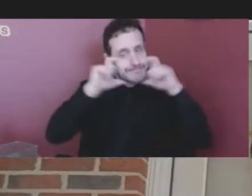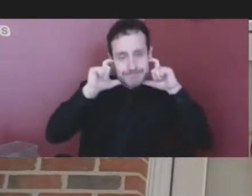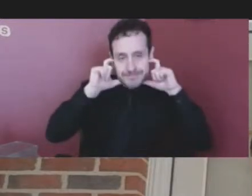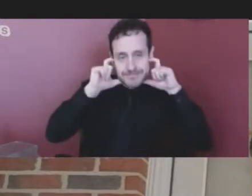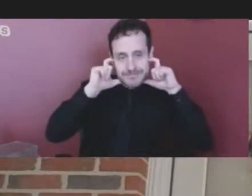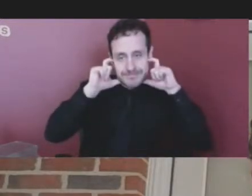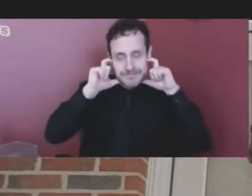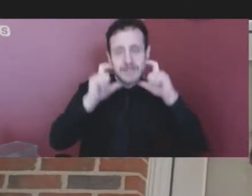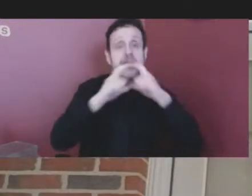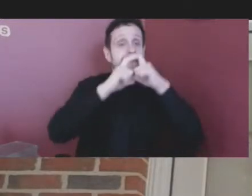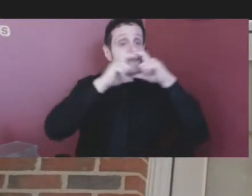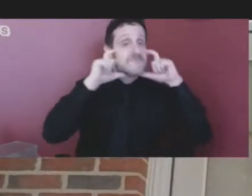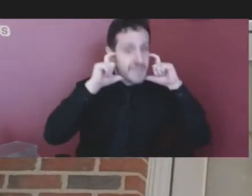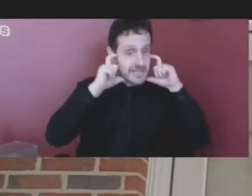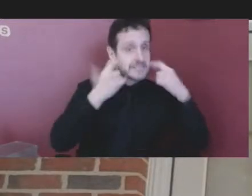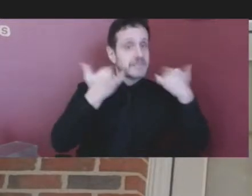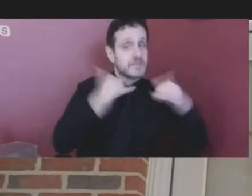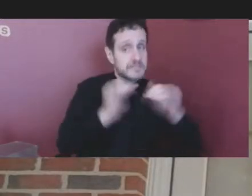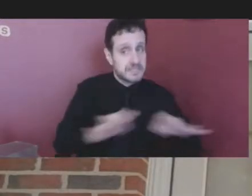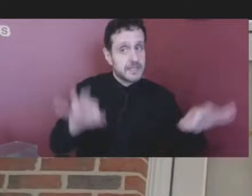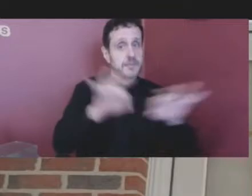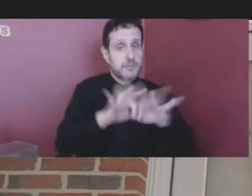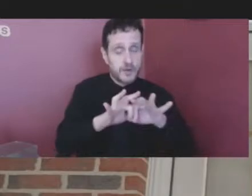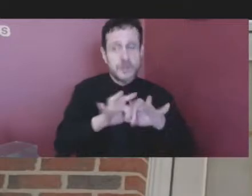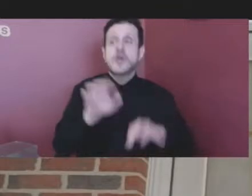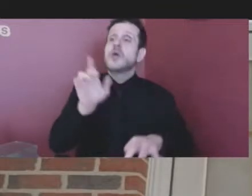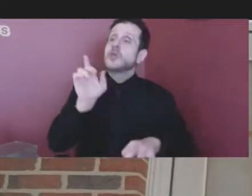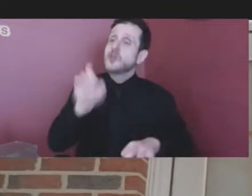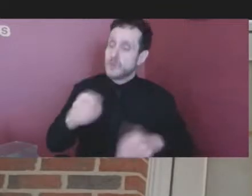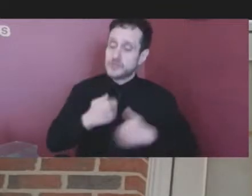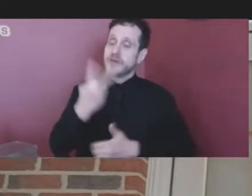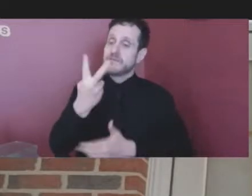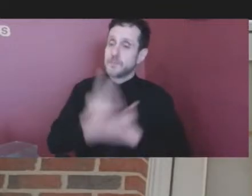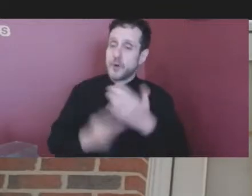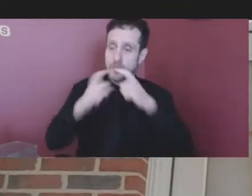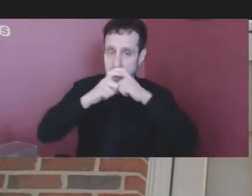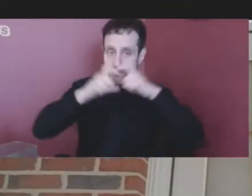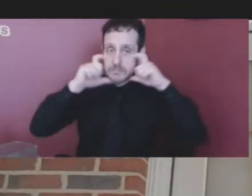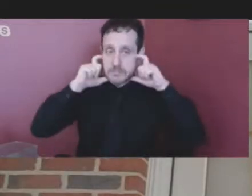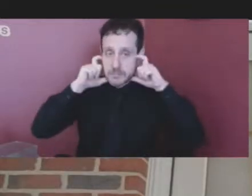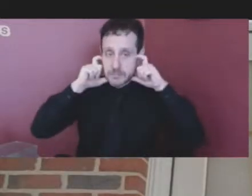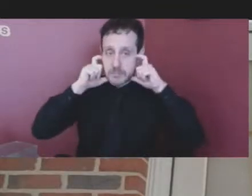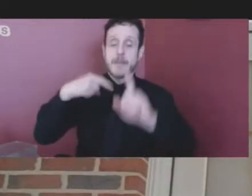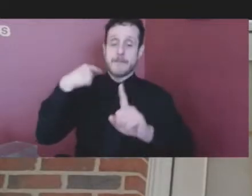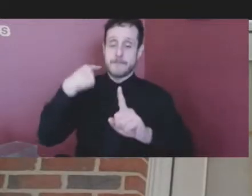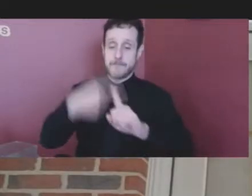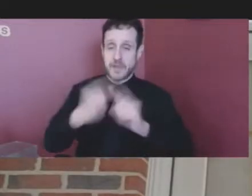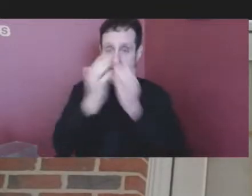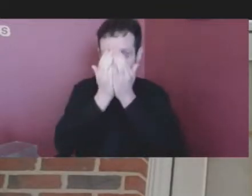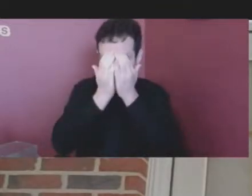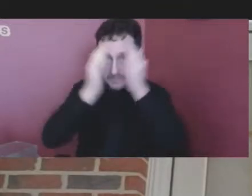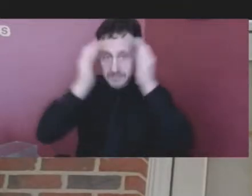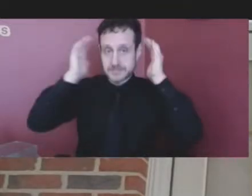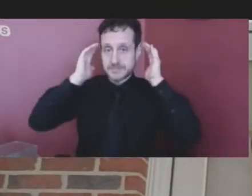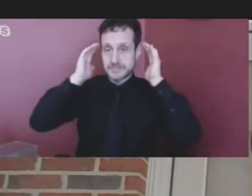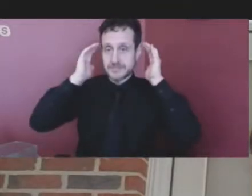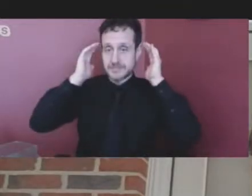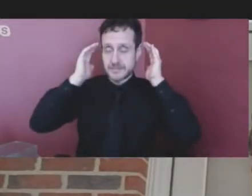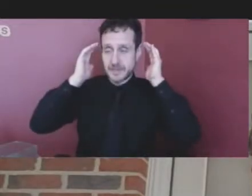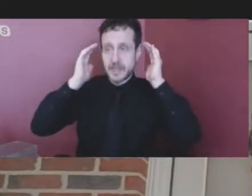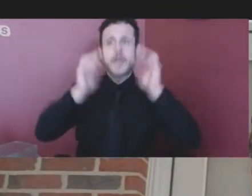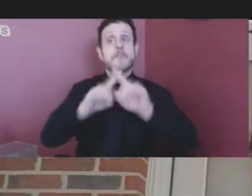If face coverings are worn under the costume mask, please ensure that this does not create any